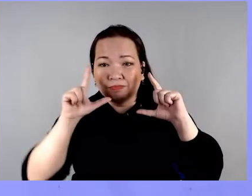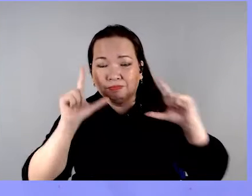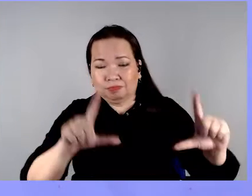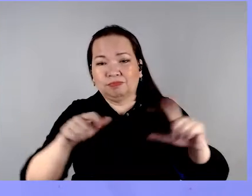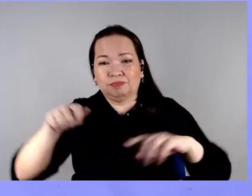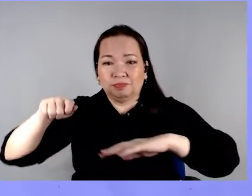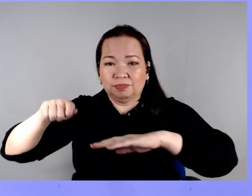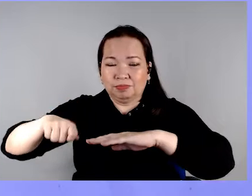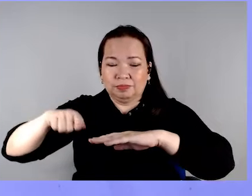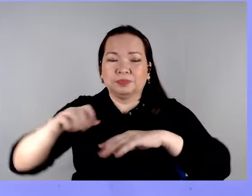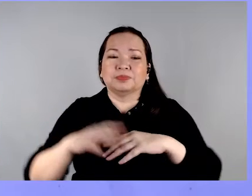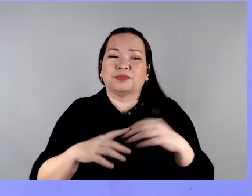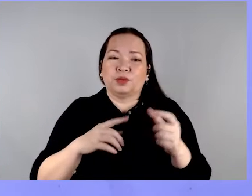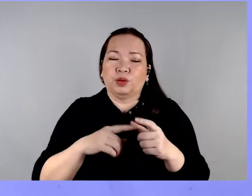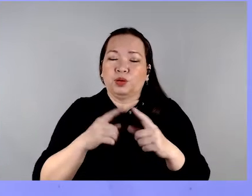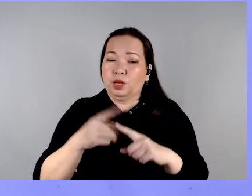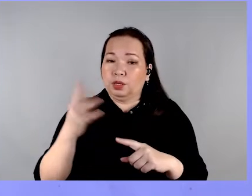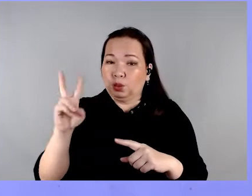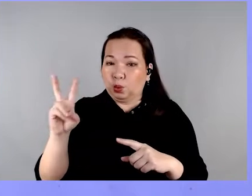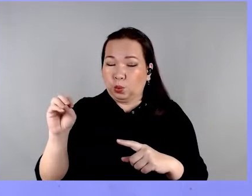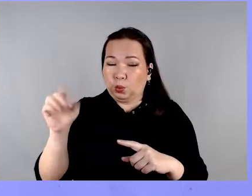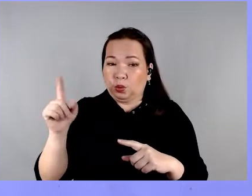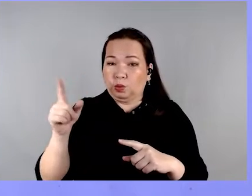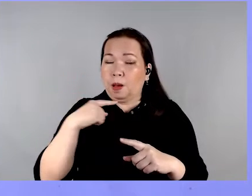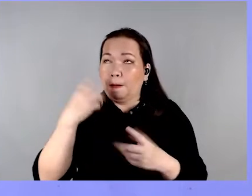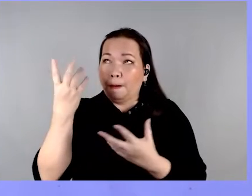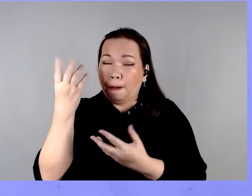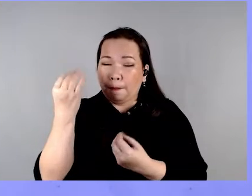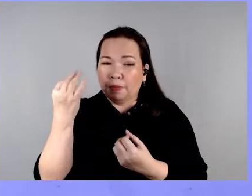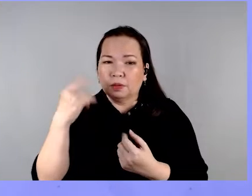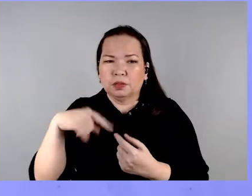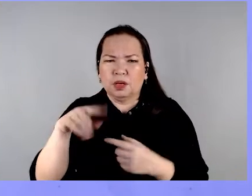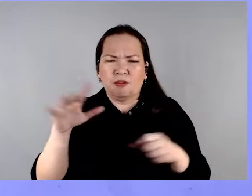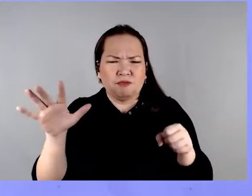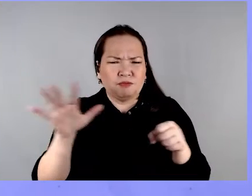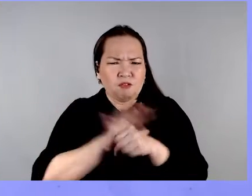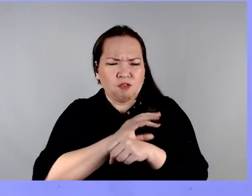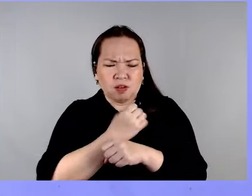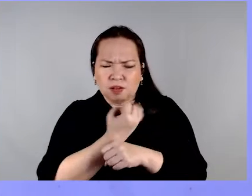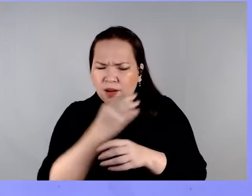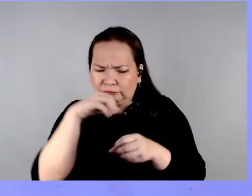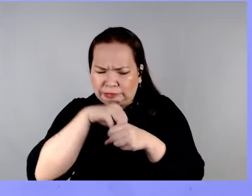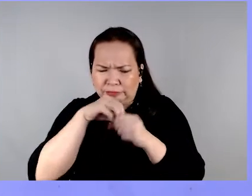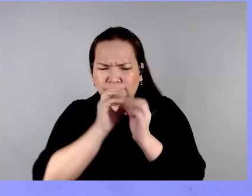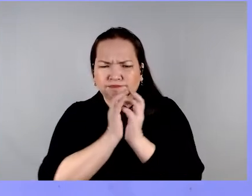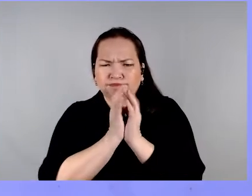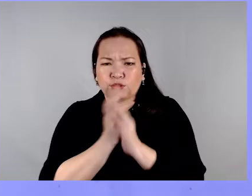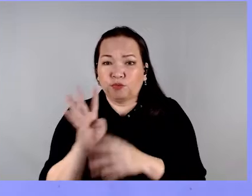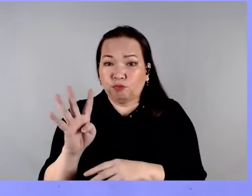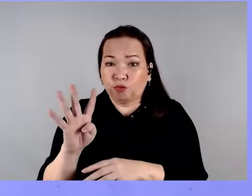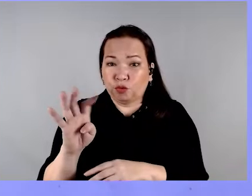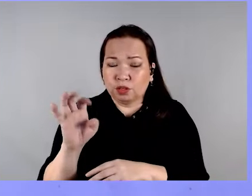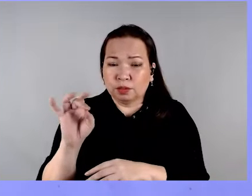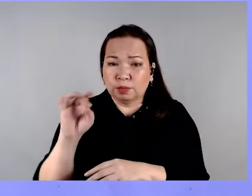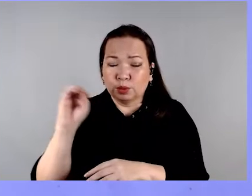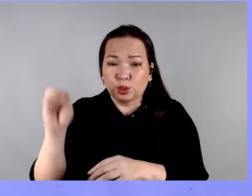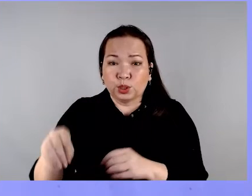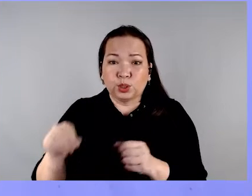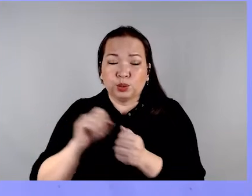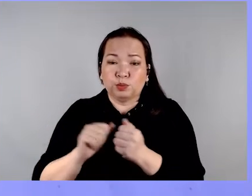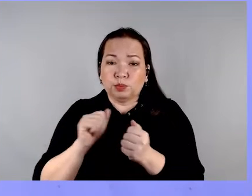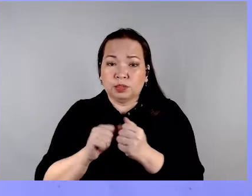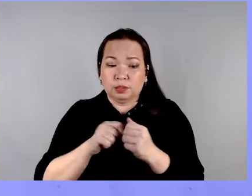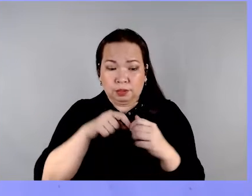October 2021, the Bureau of Jail Management and Penology jails had a congestion rate of 408%,